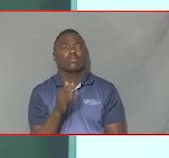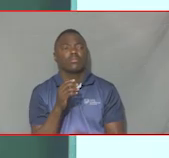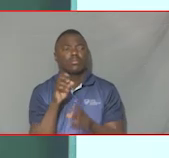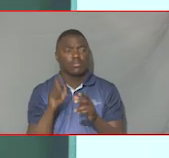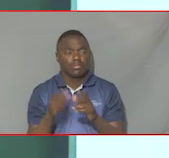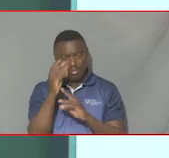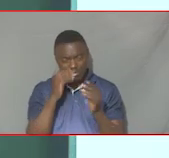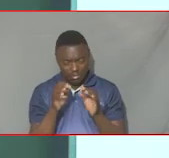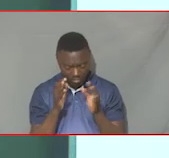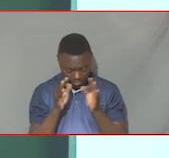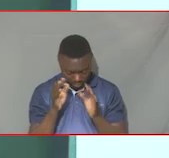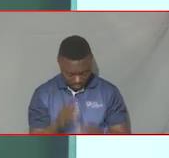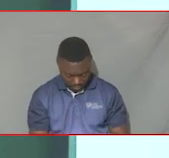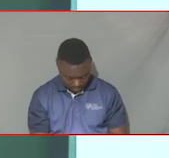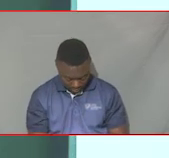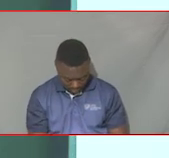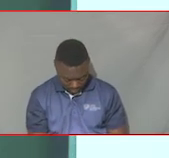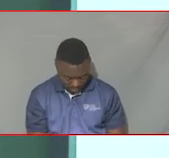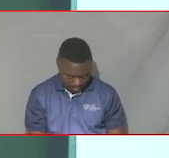correlation coefficient value. Next.